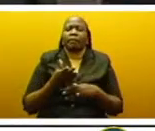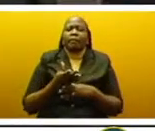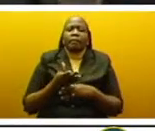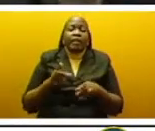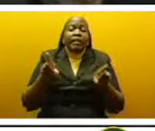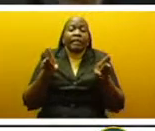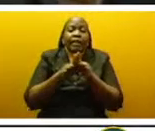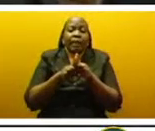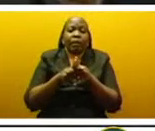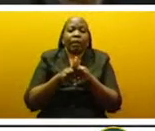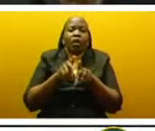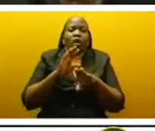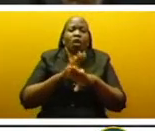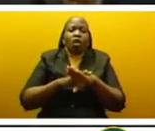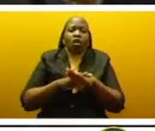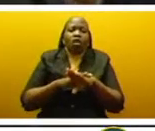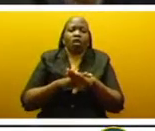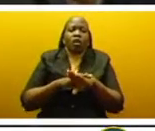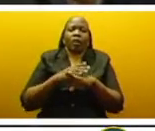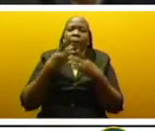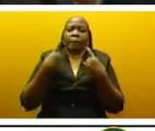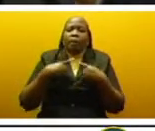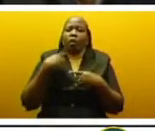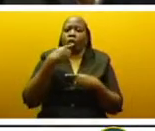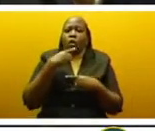against those who govern them, particularly.